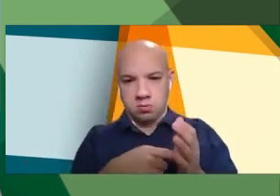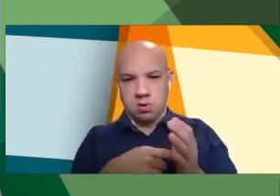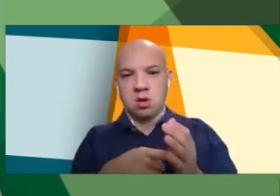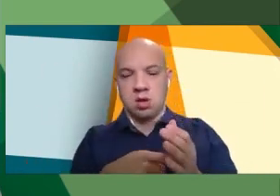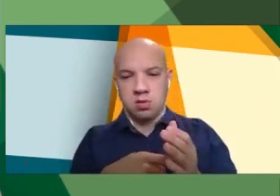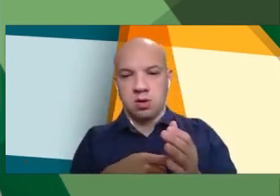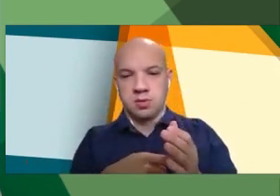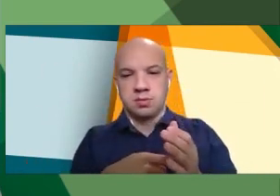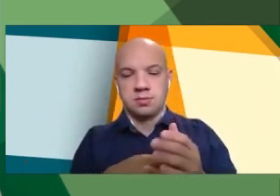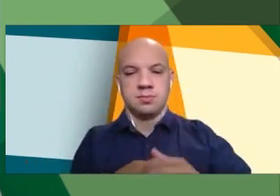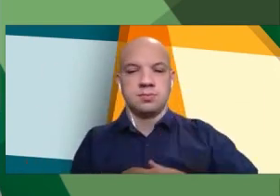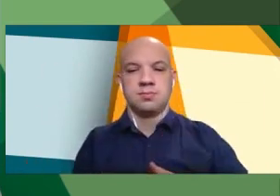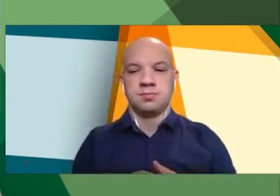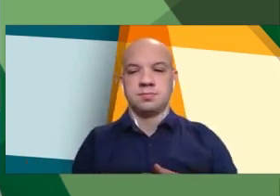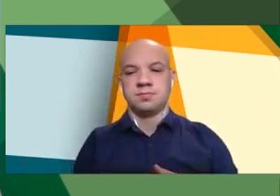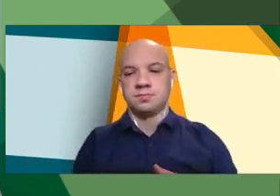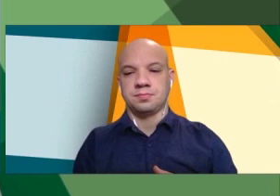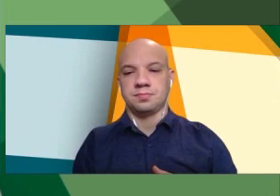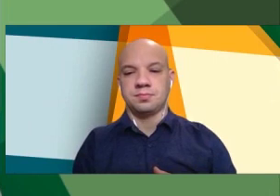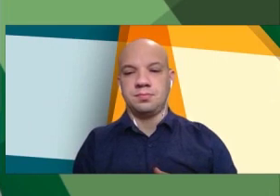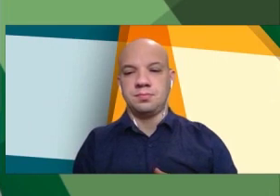limited denial of participation.